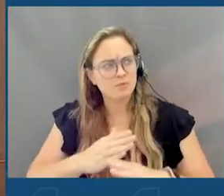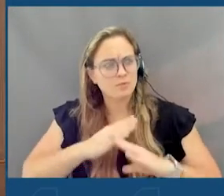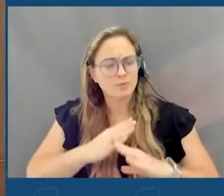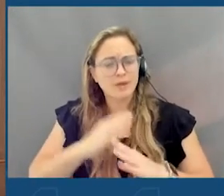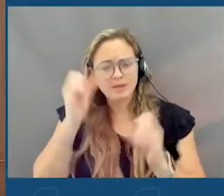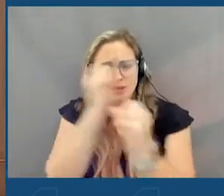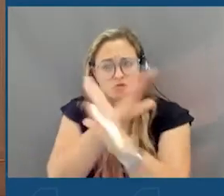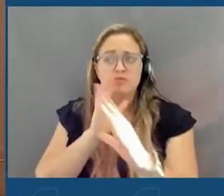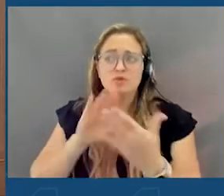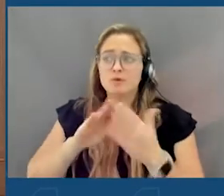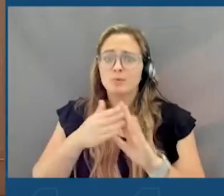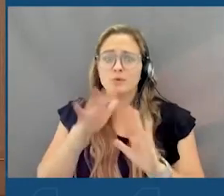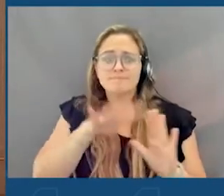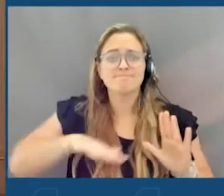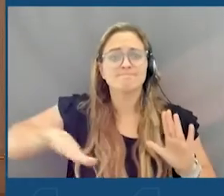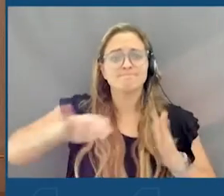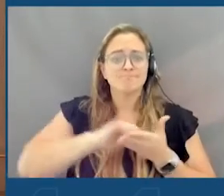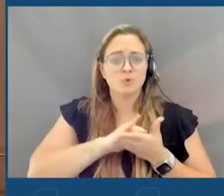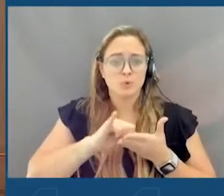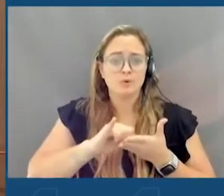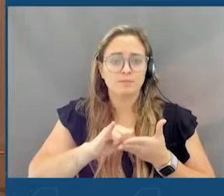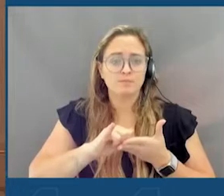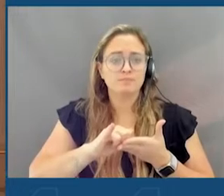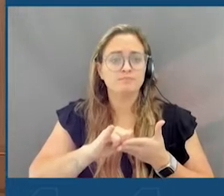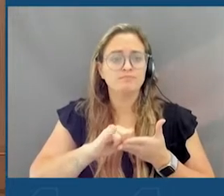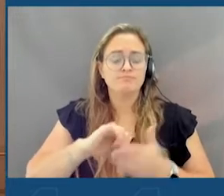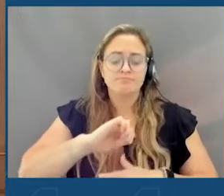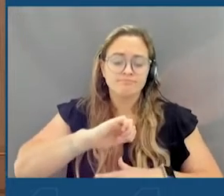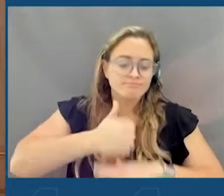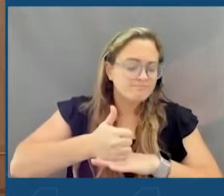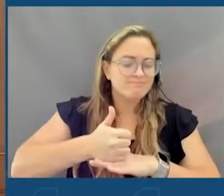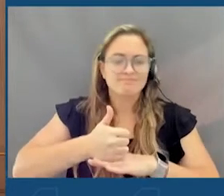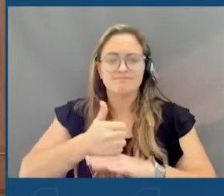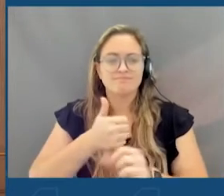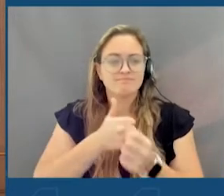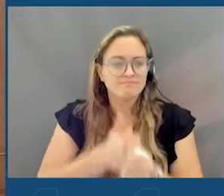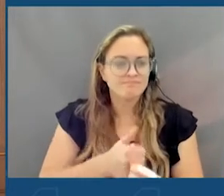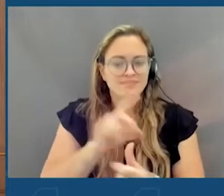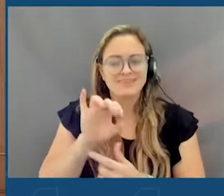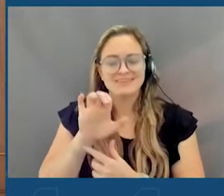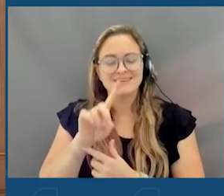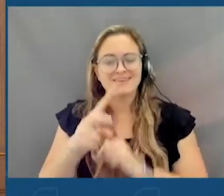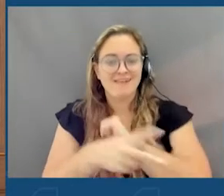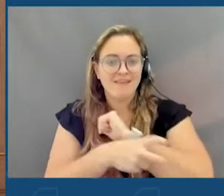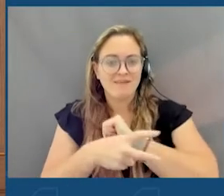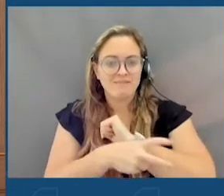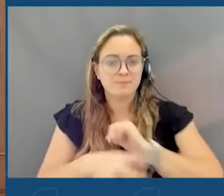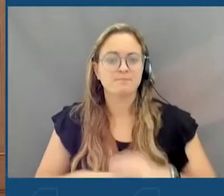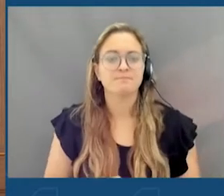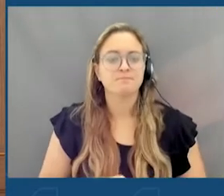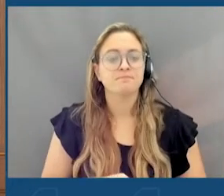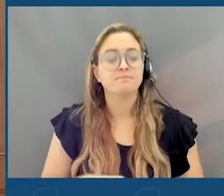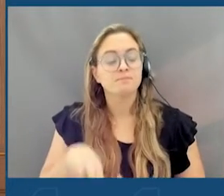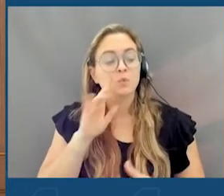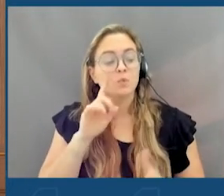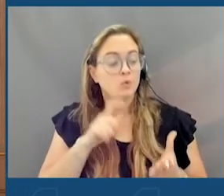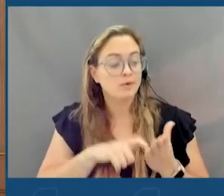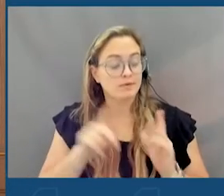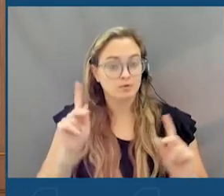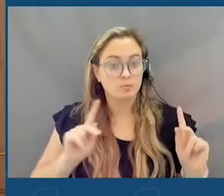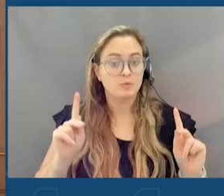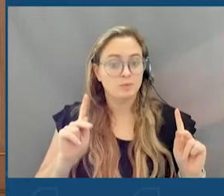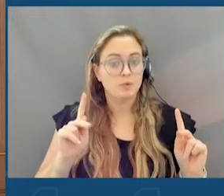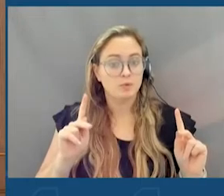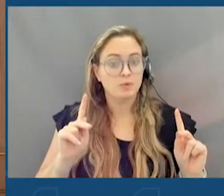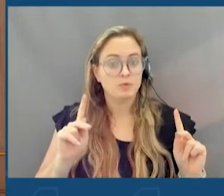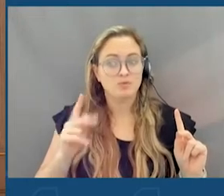communities all over the state of New York by cracking down on deed theft. And I want to acknowledge the individuals who brought us